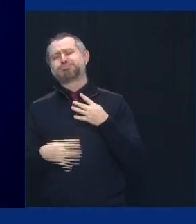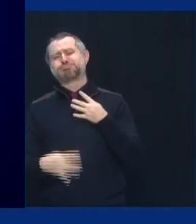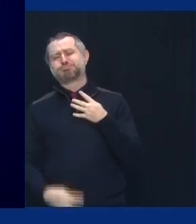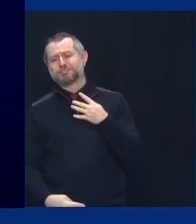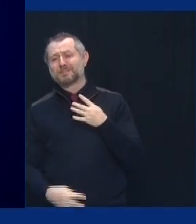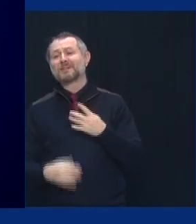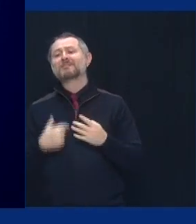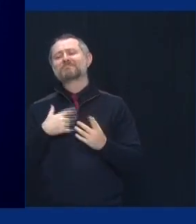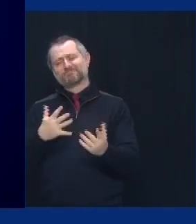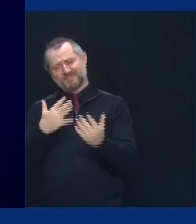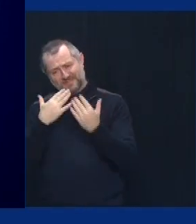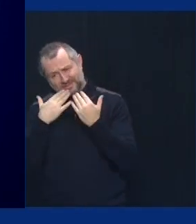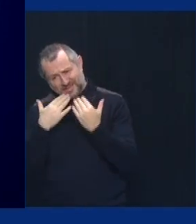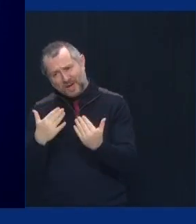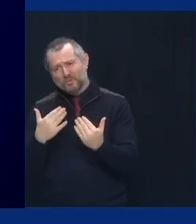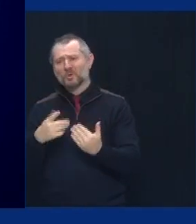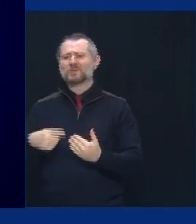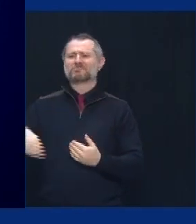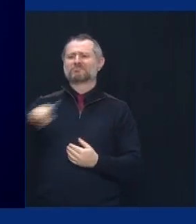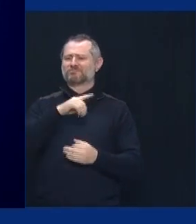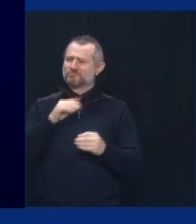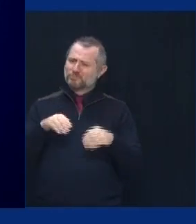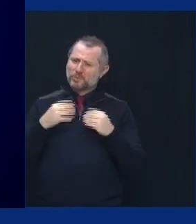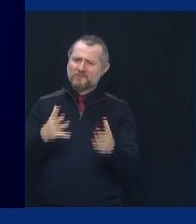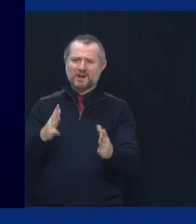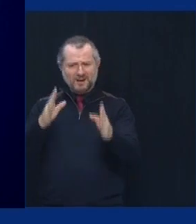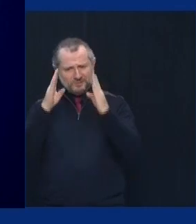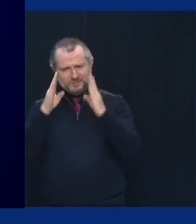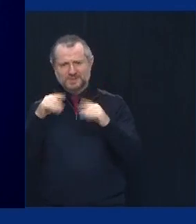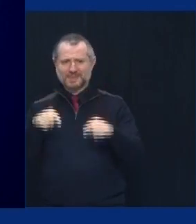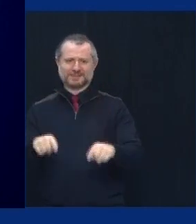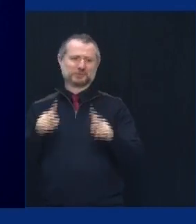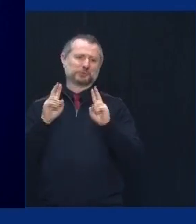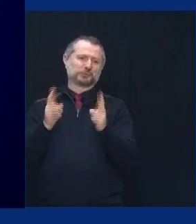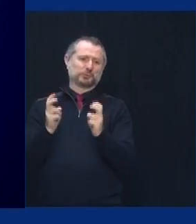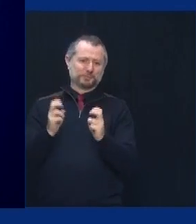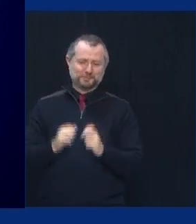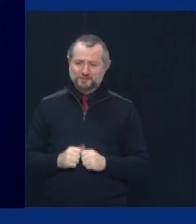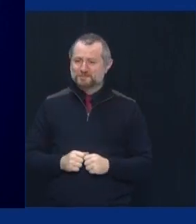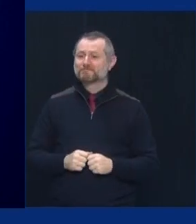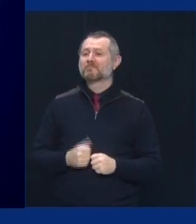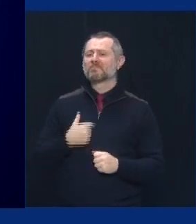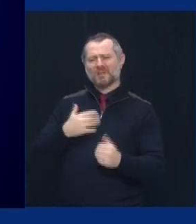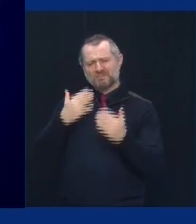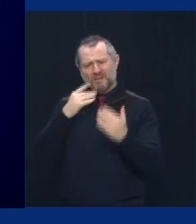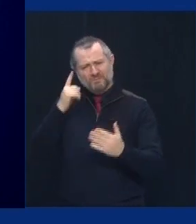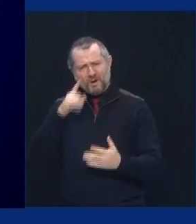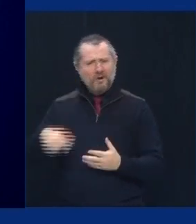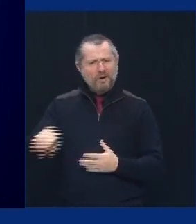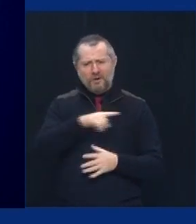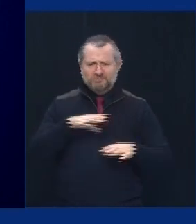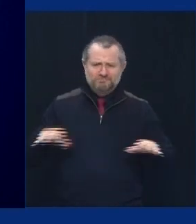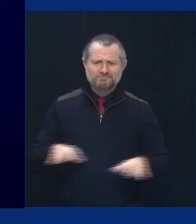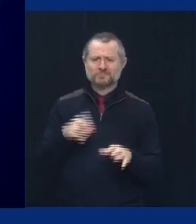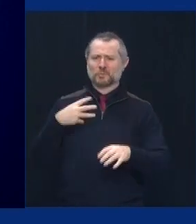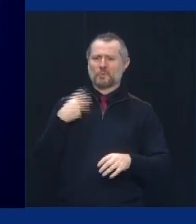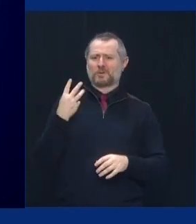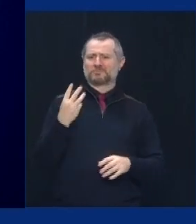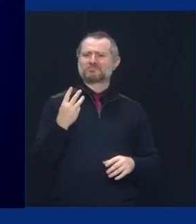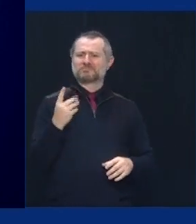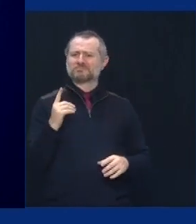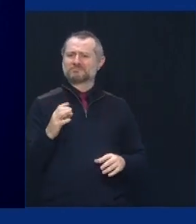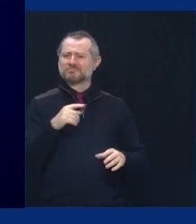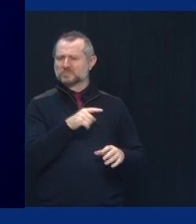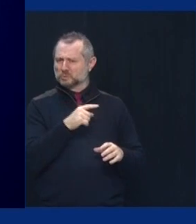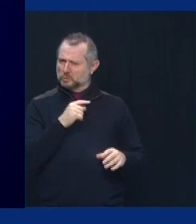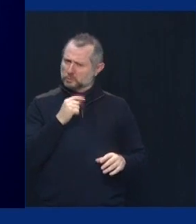much for bringing attention to this issue and for pushing it forward in Washington, because we want to make sure we